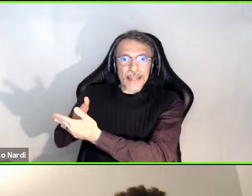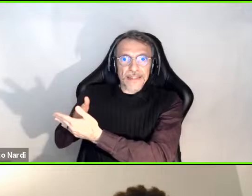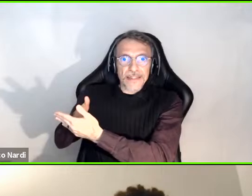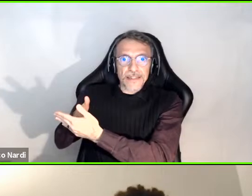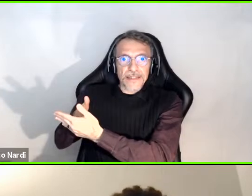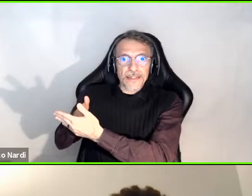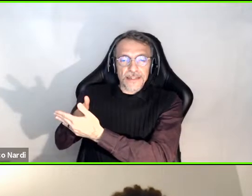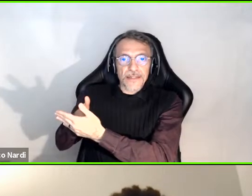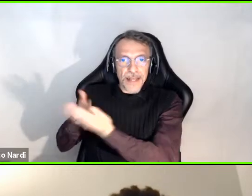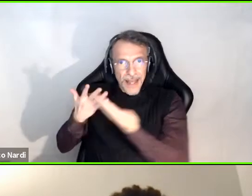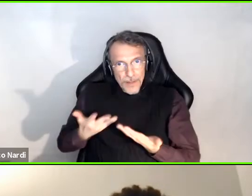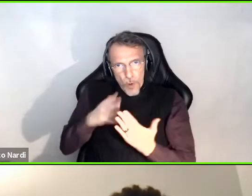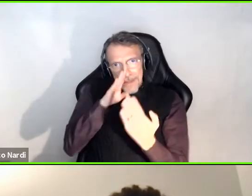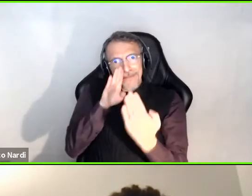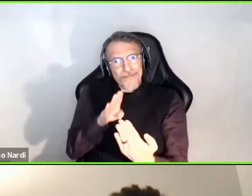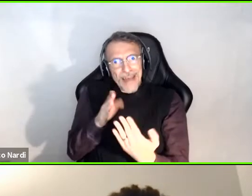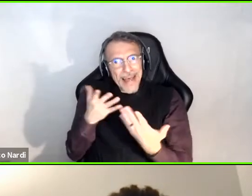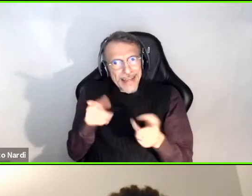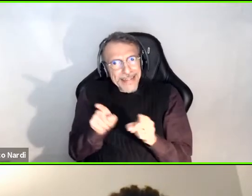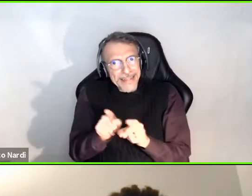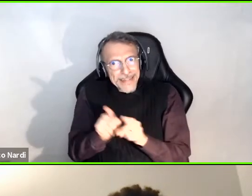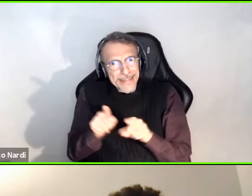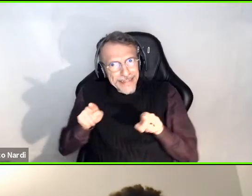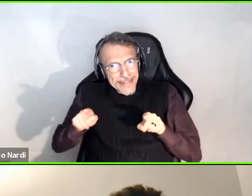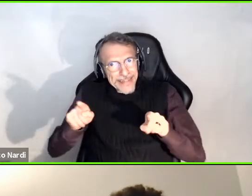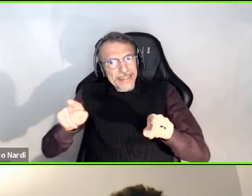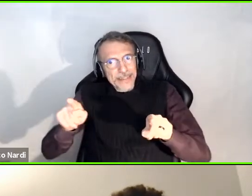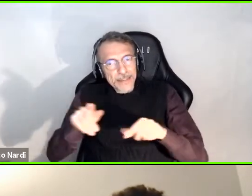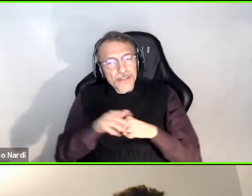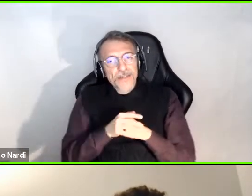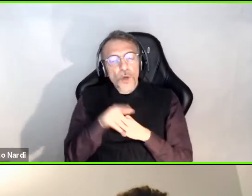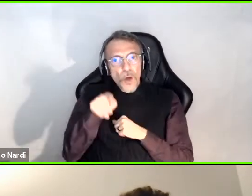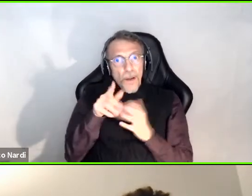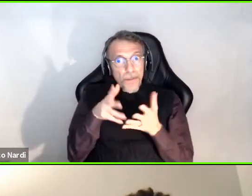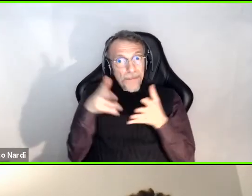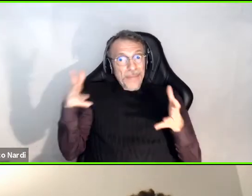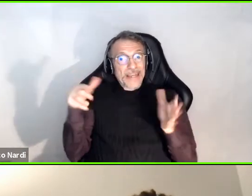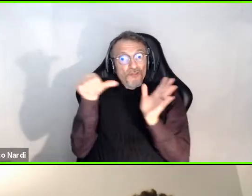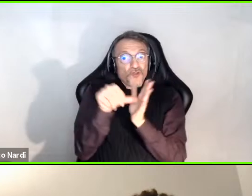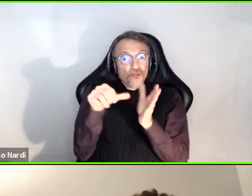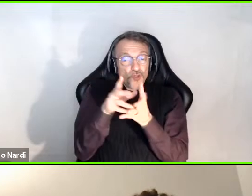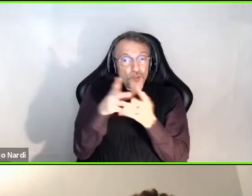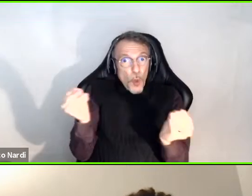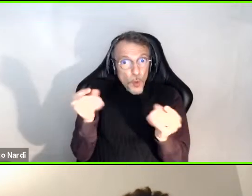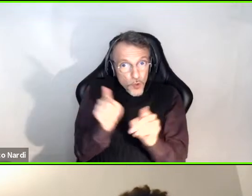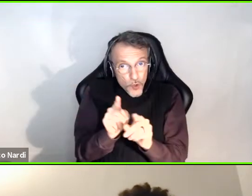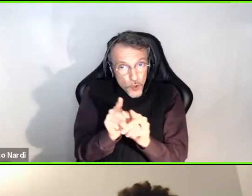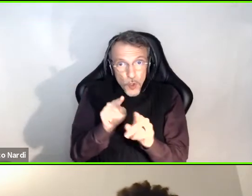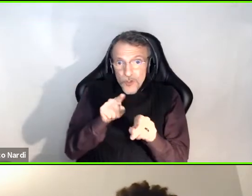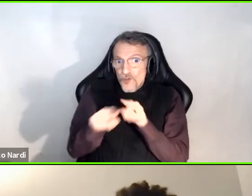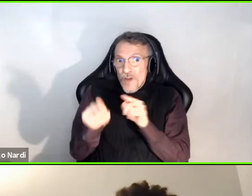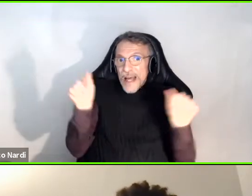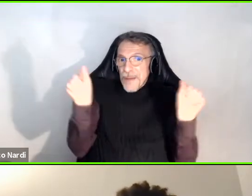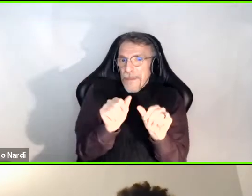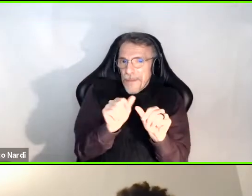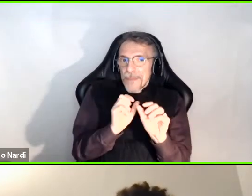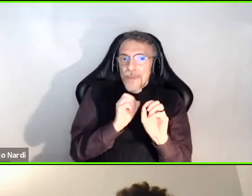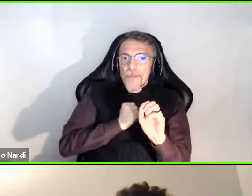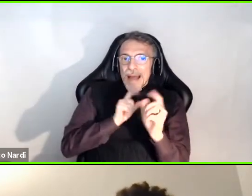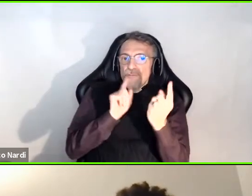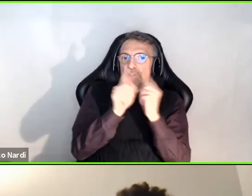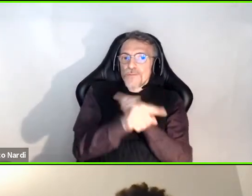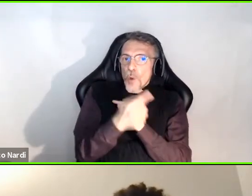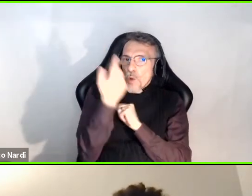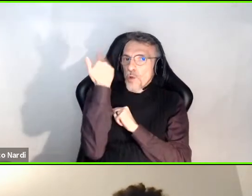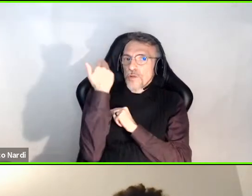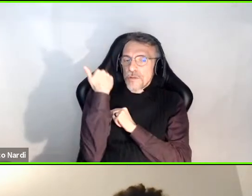currently facing. What I see as the major solution, as I was trying to say very briefly in my response,